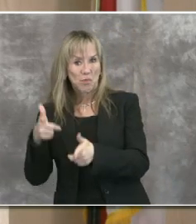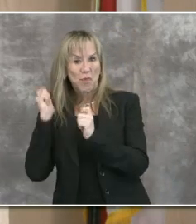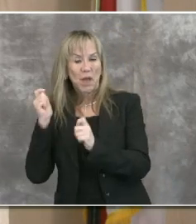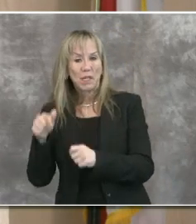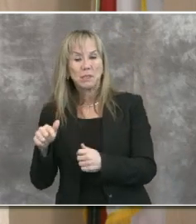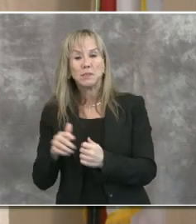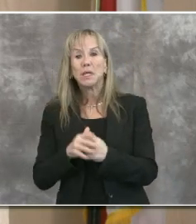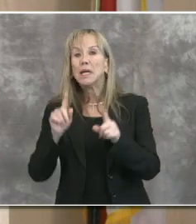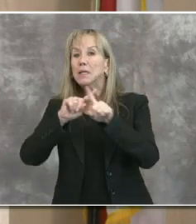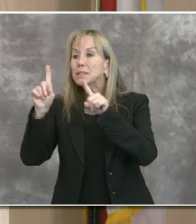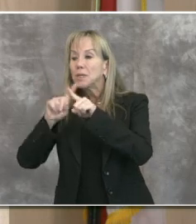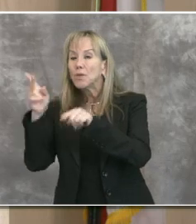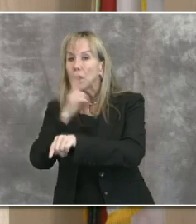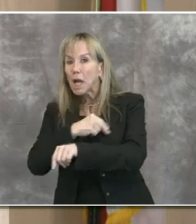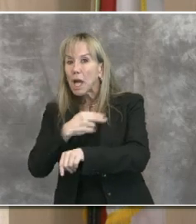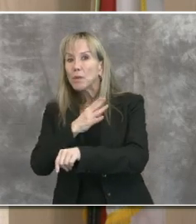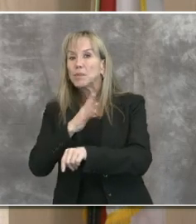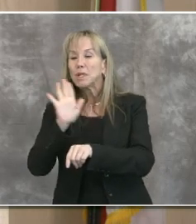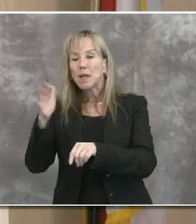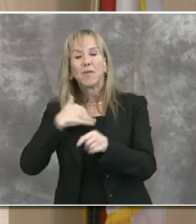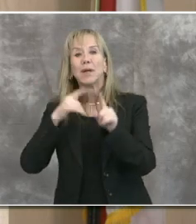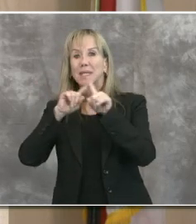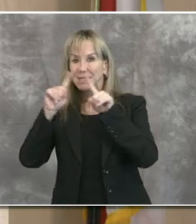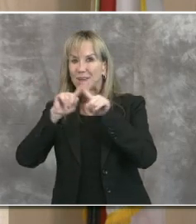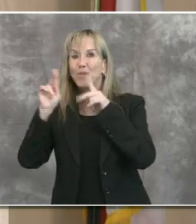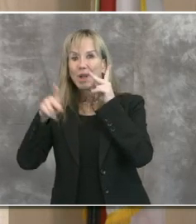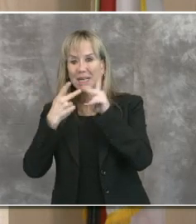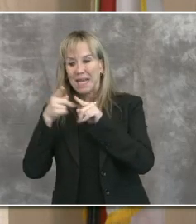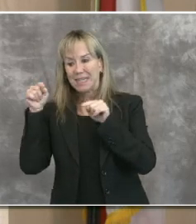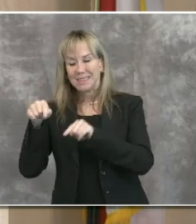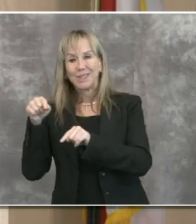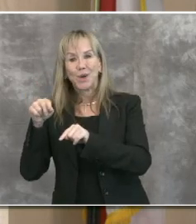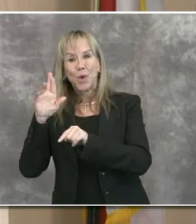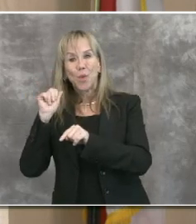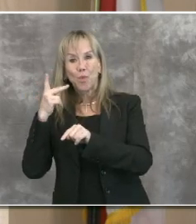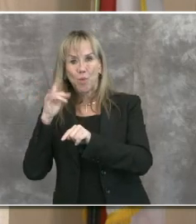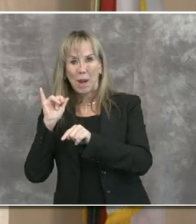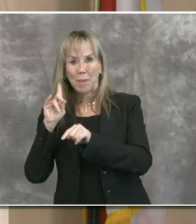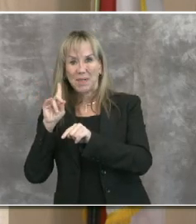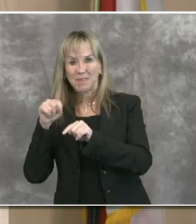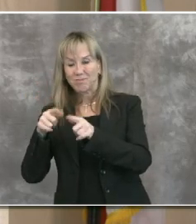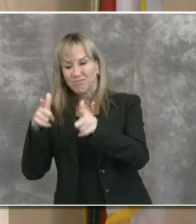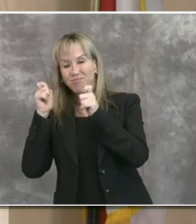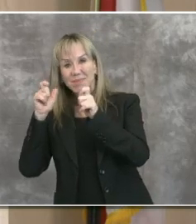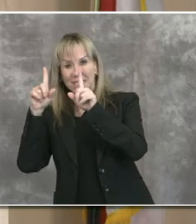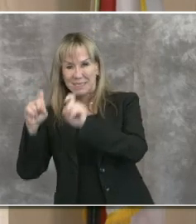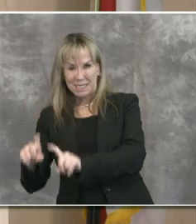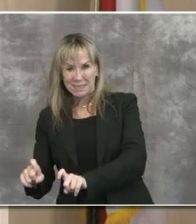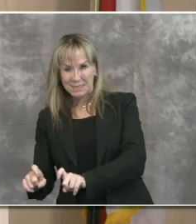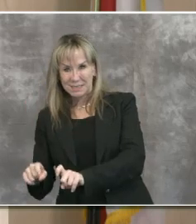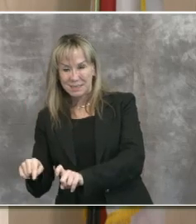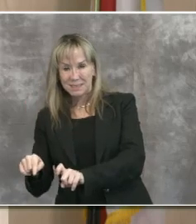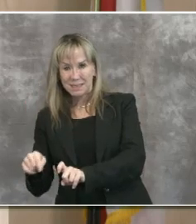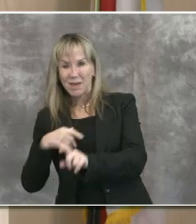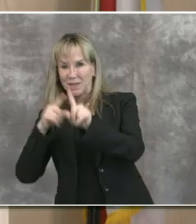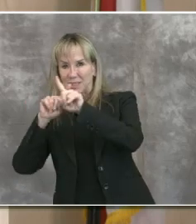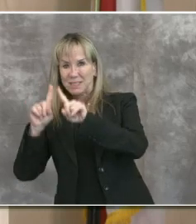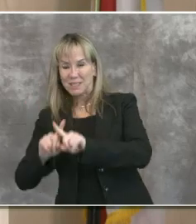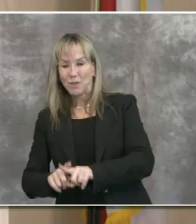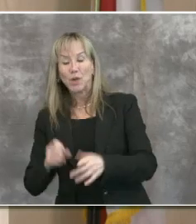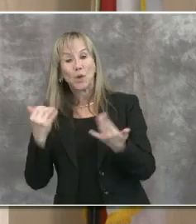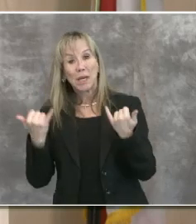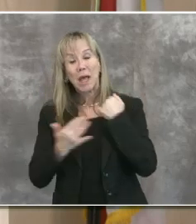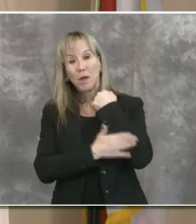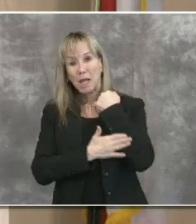hospitals have different types of rapid testing capacities. So the county, we now